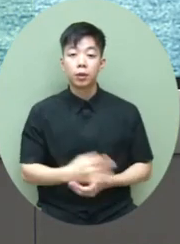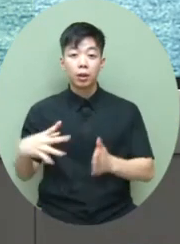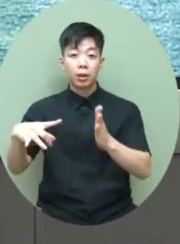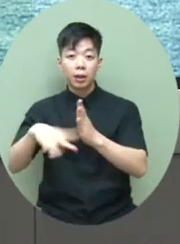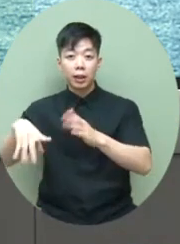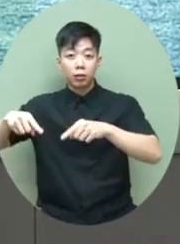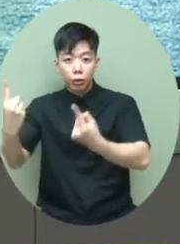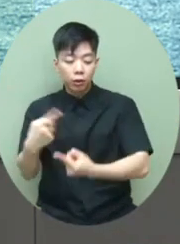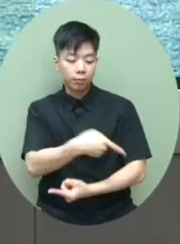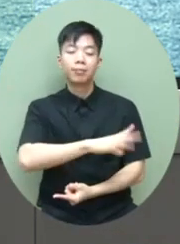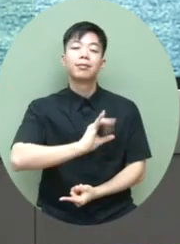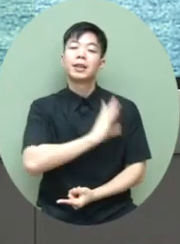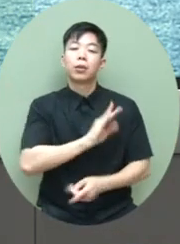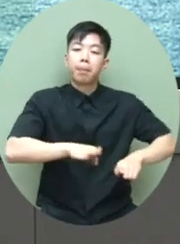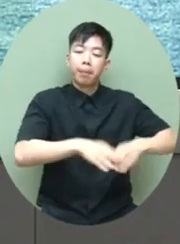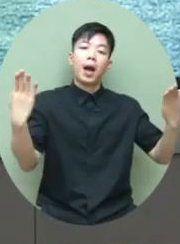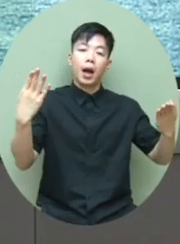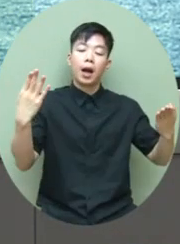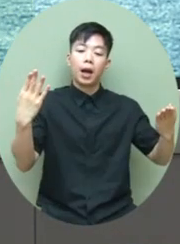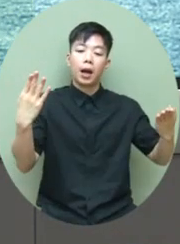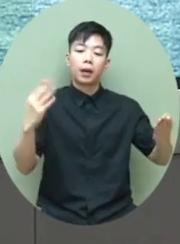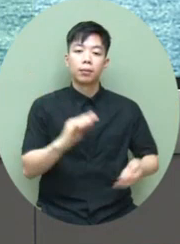stable.So during the